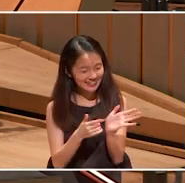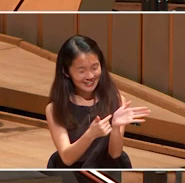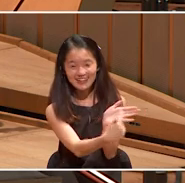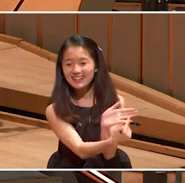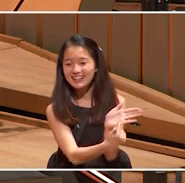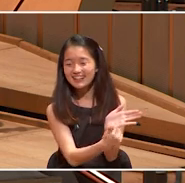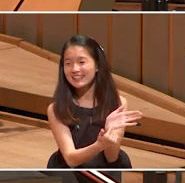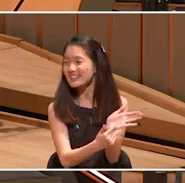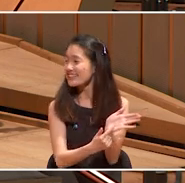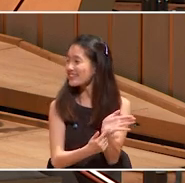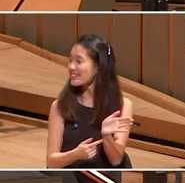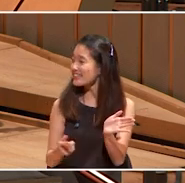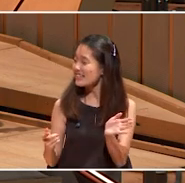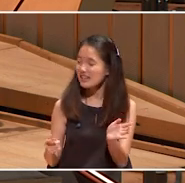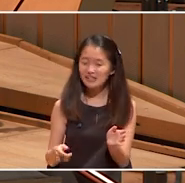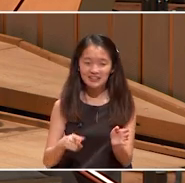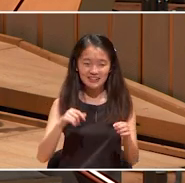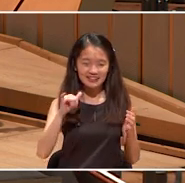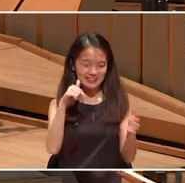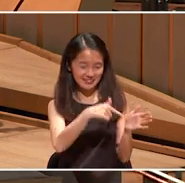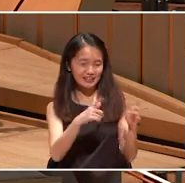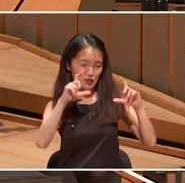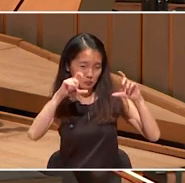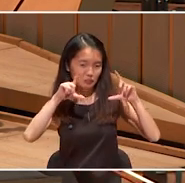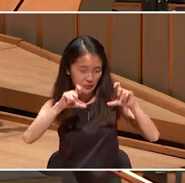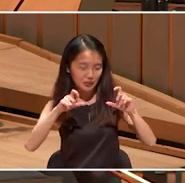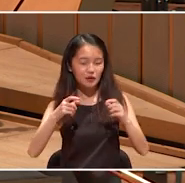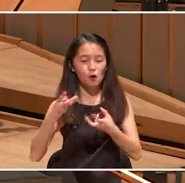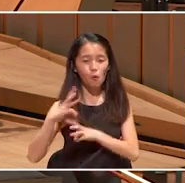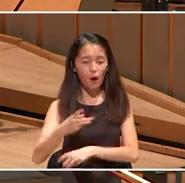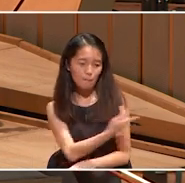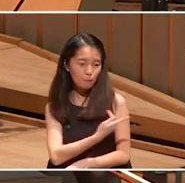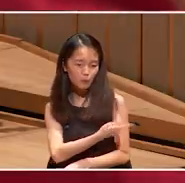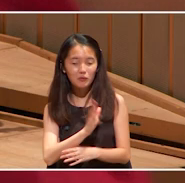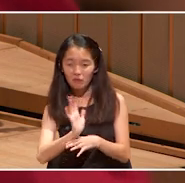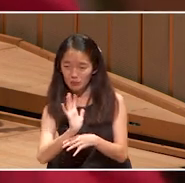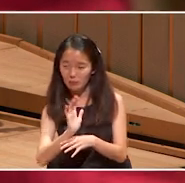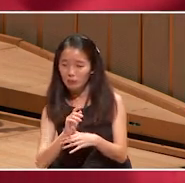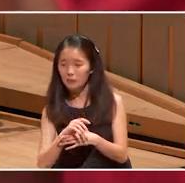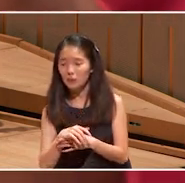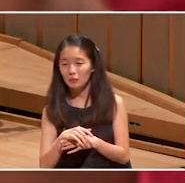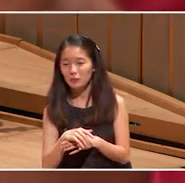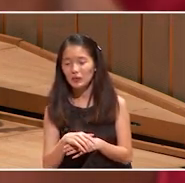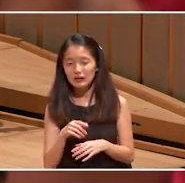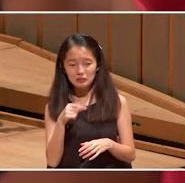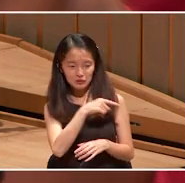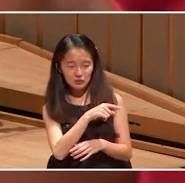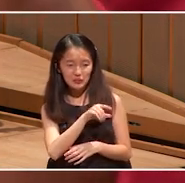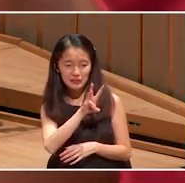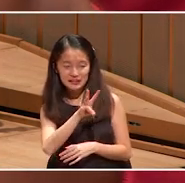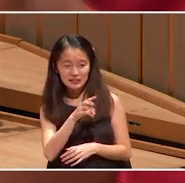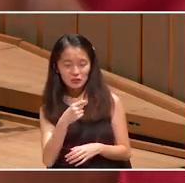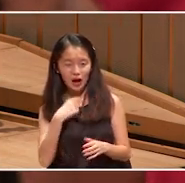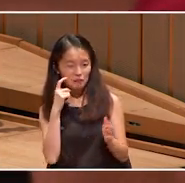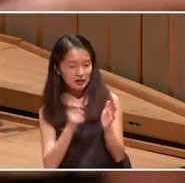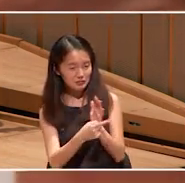a still that was taken while we were filming, and you were six then. I recognize you right now because you haven't